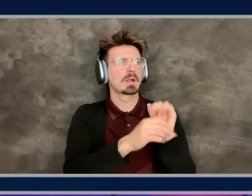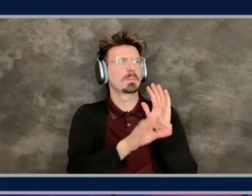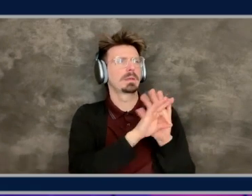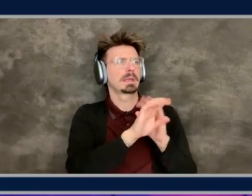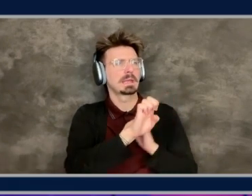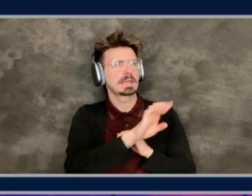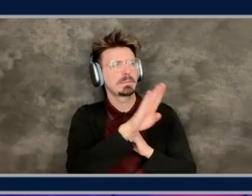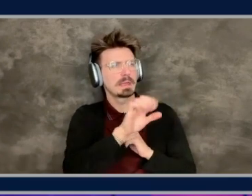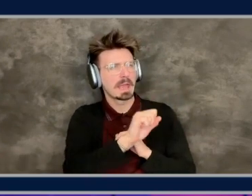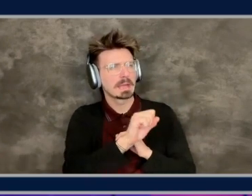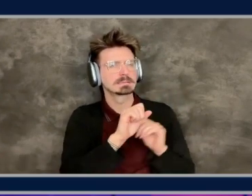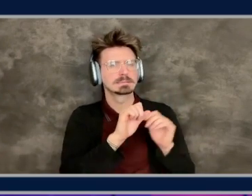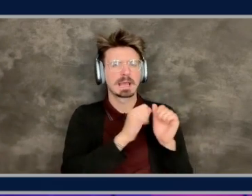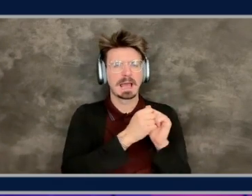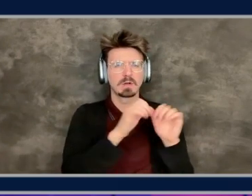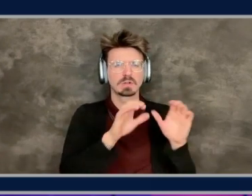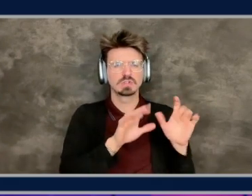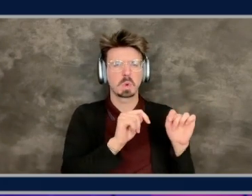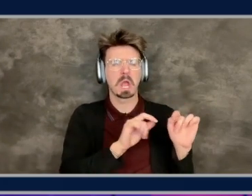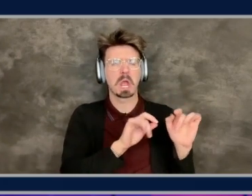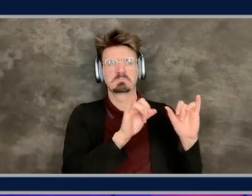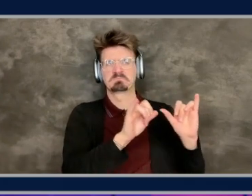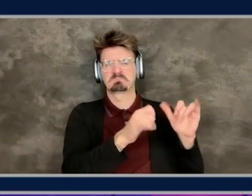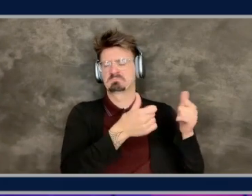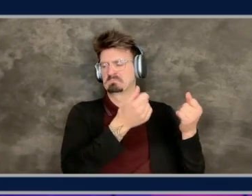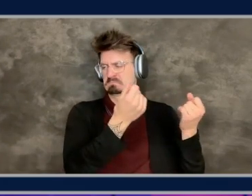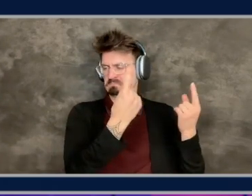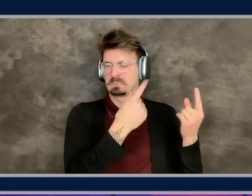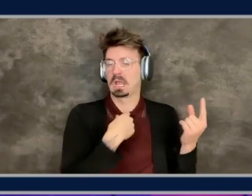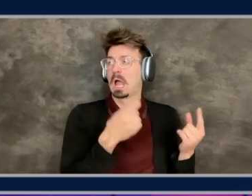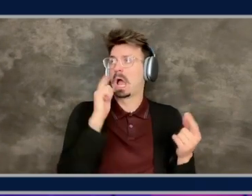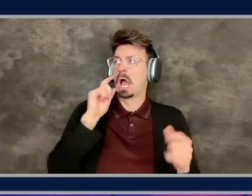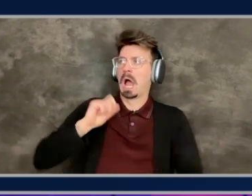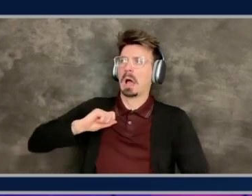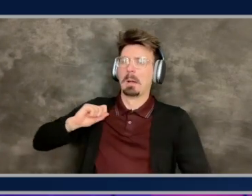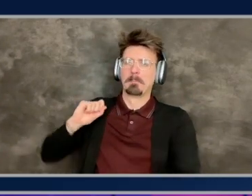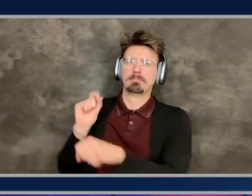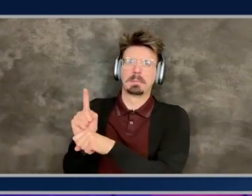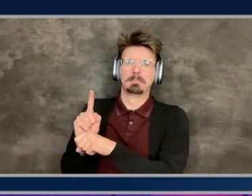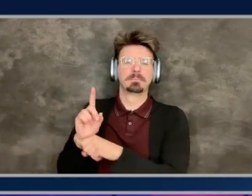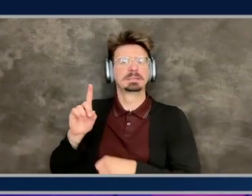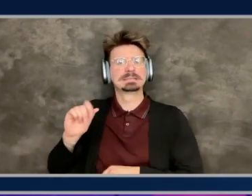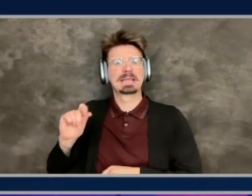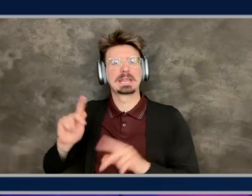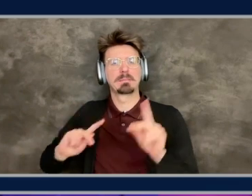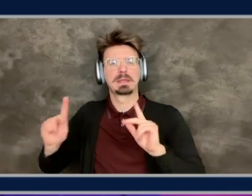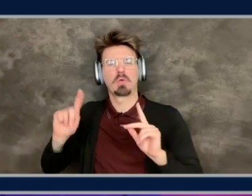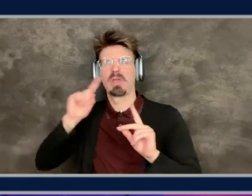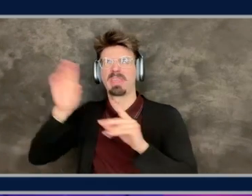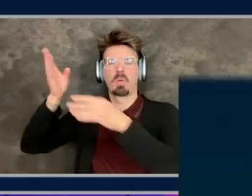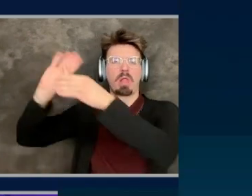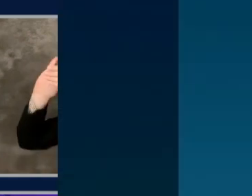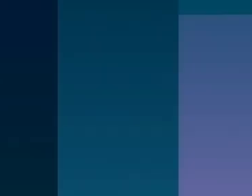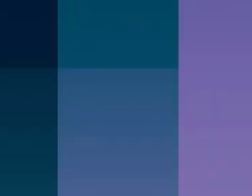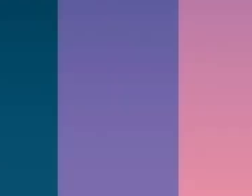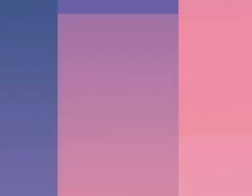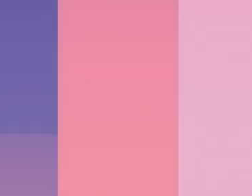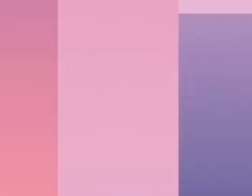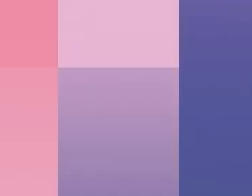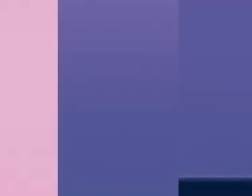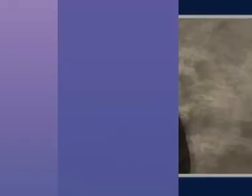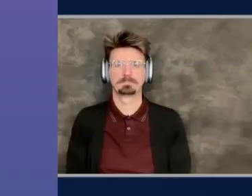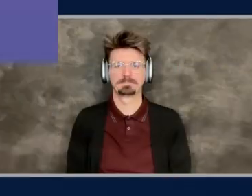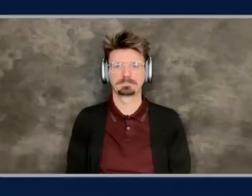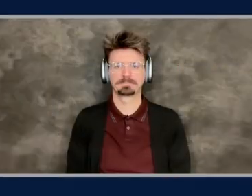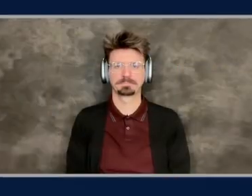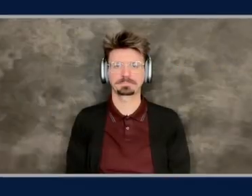this. So then let me send this over to my devs and have them finish it, or something like that. Yeah. So I mean, there's always been this kind of chasm of like